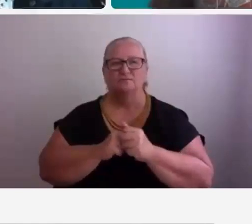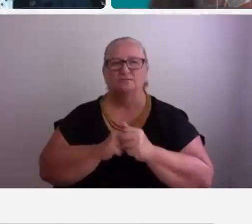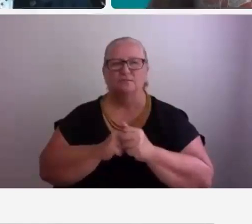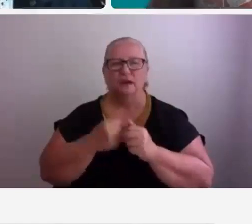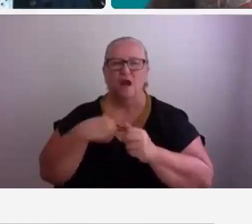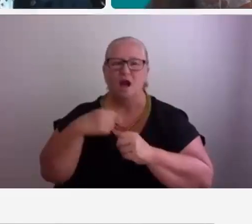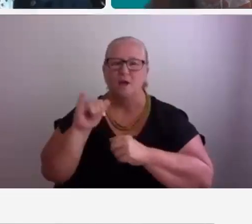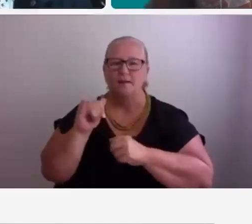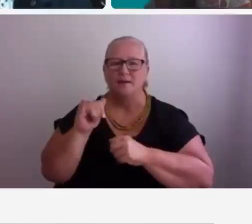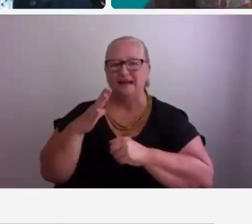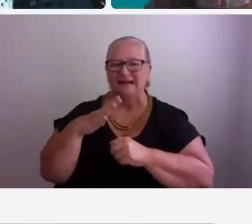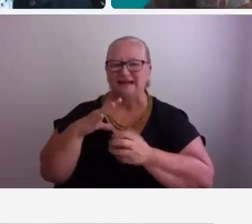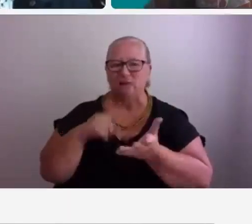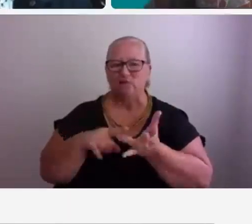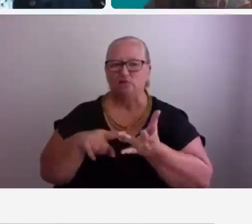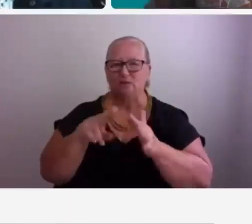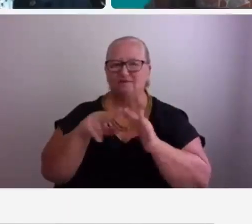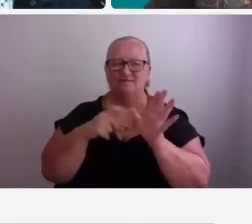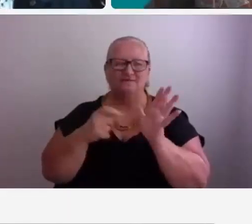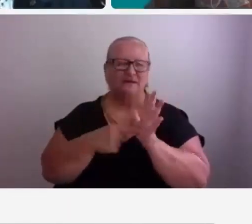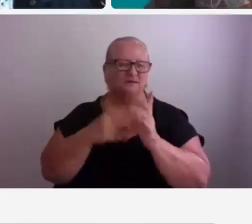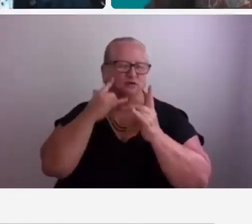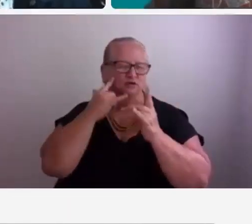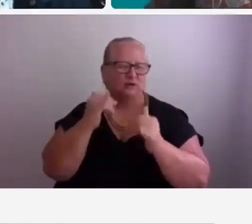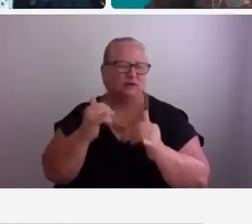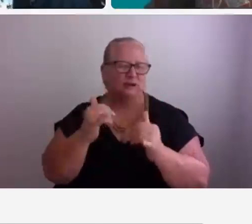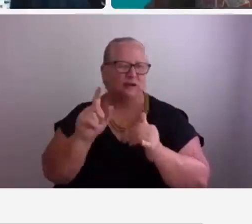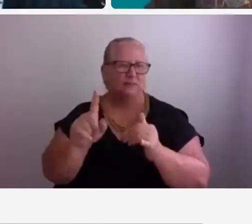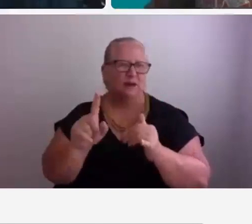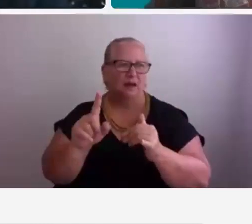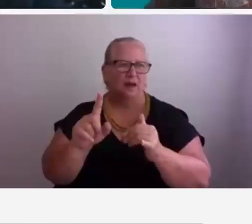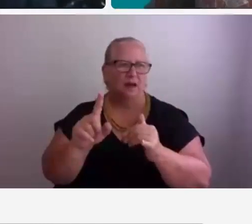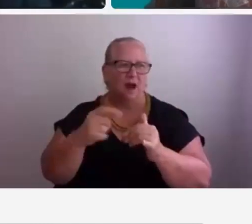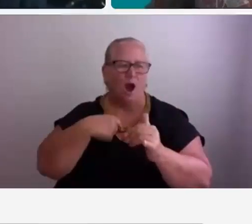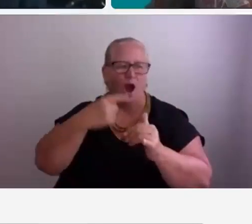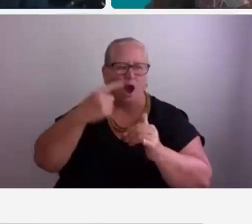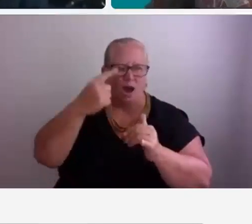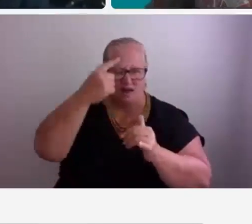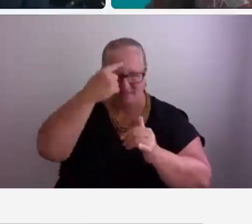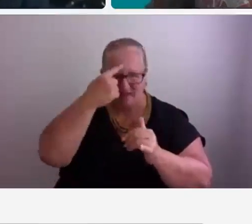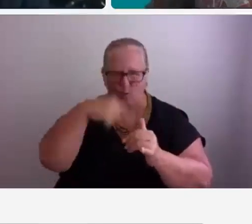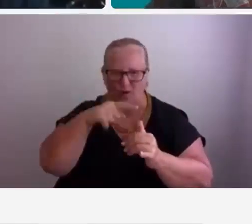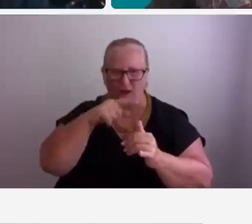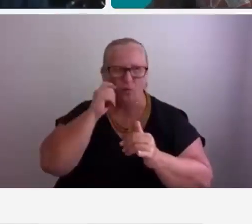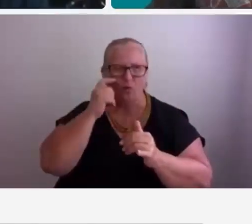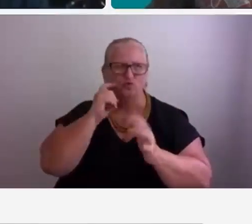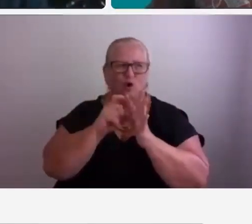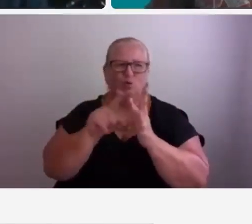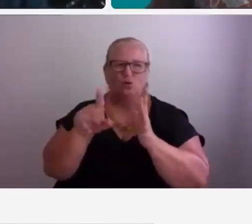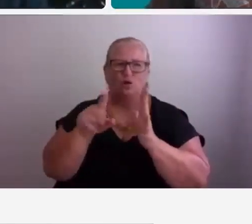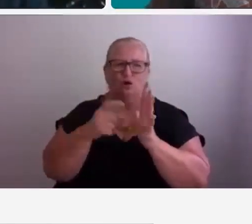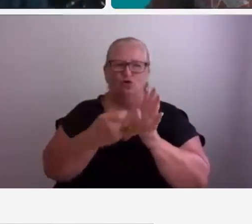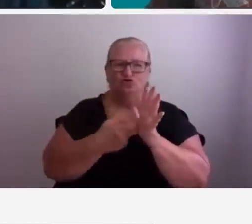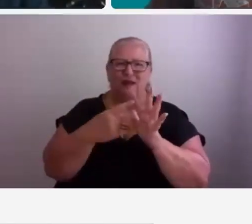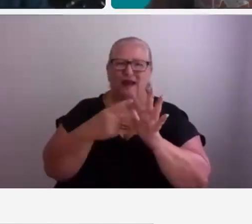might need to do a fact check on this, but I think we endeavour to do the reclassifications